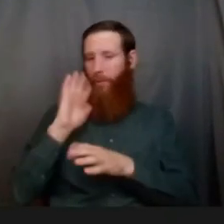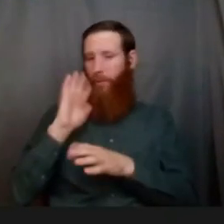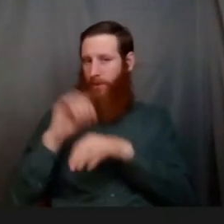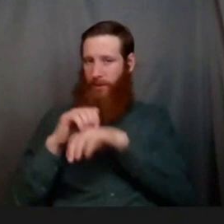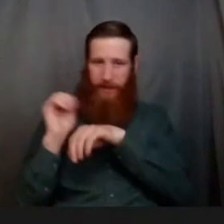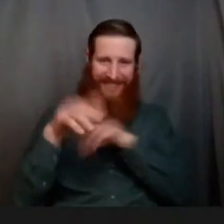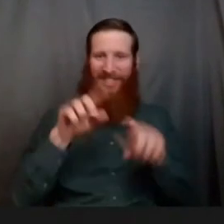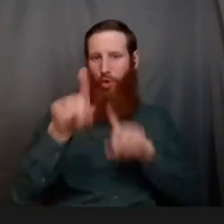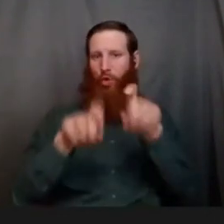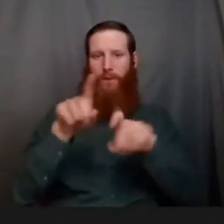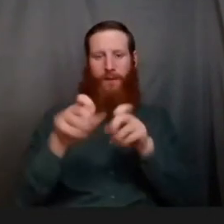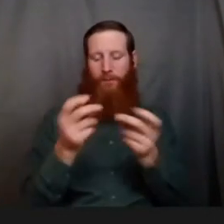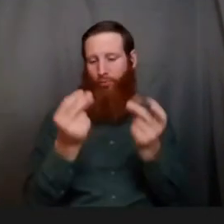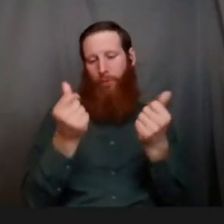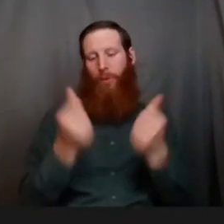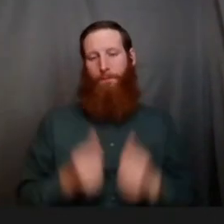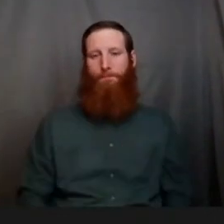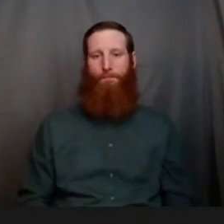that happens.